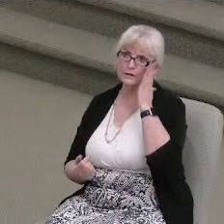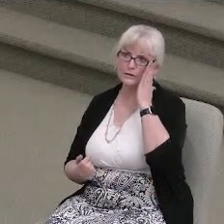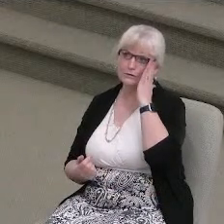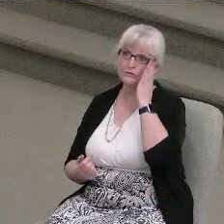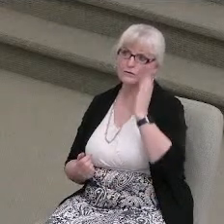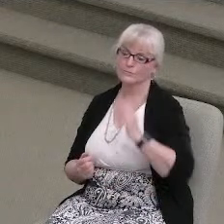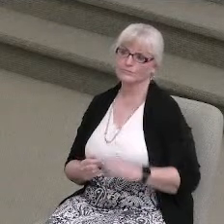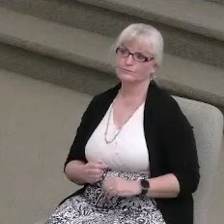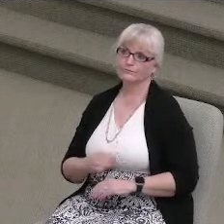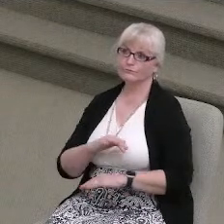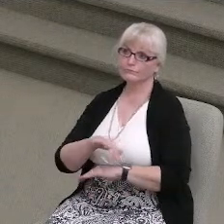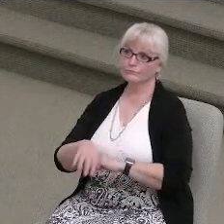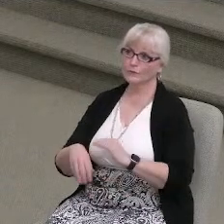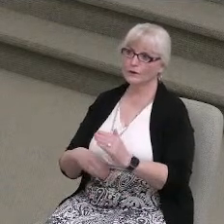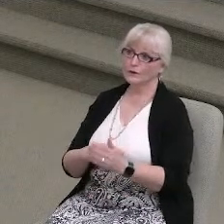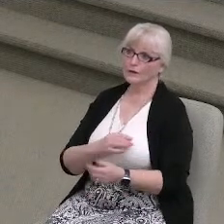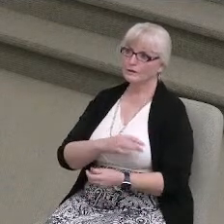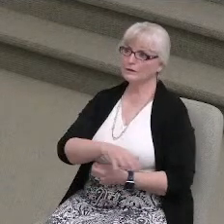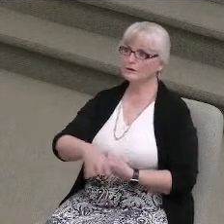us.